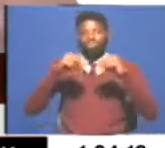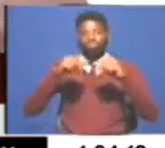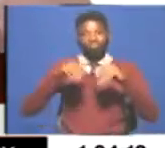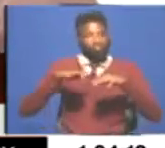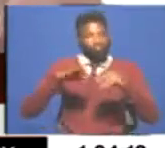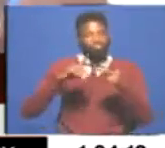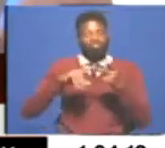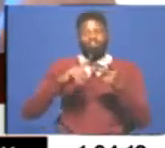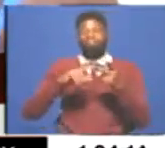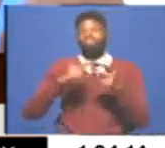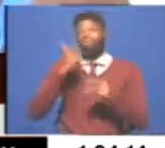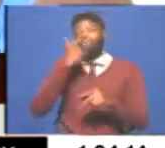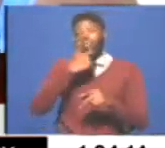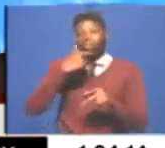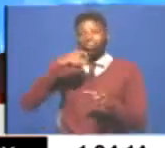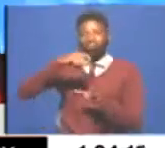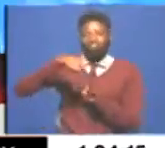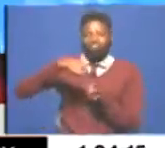and rice.